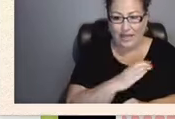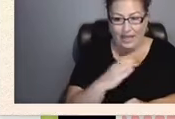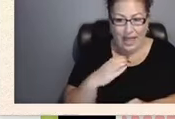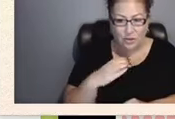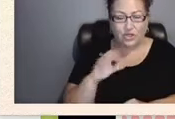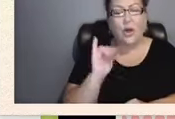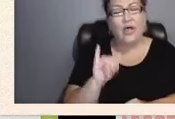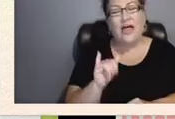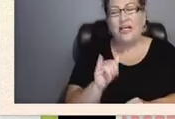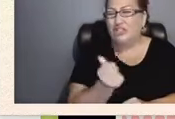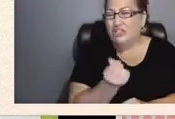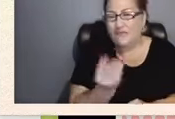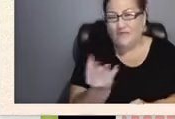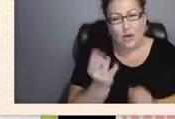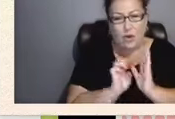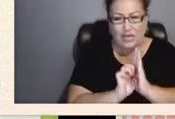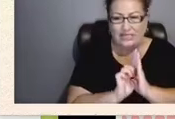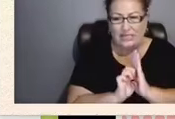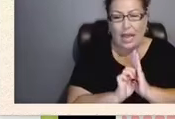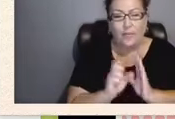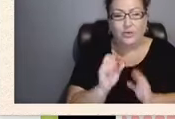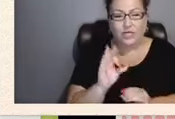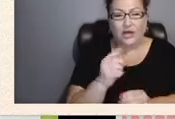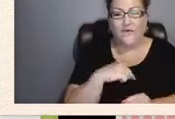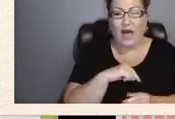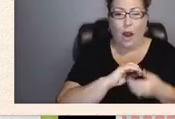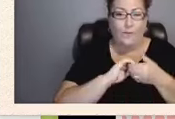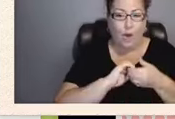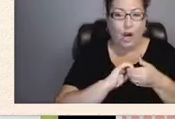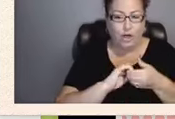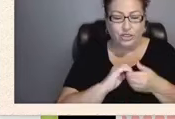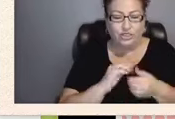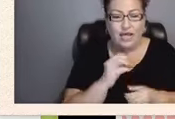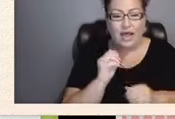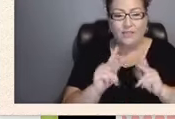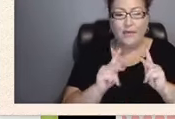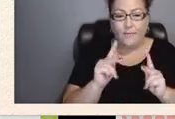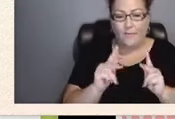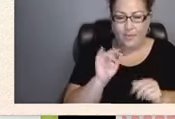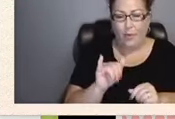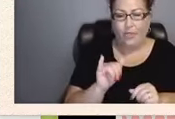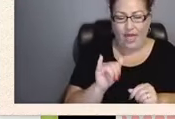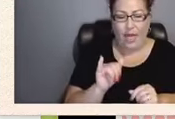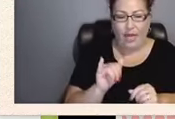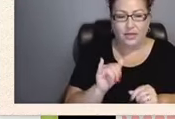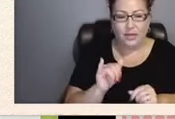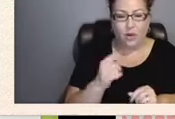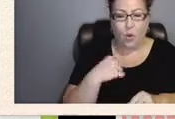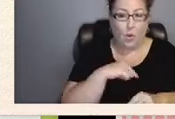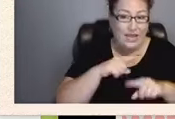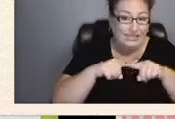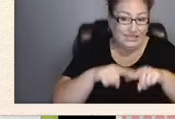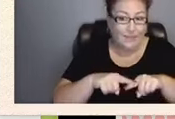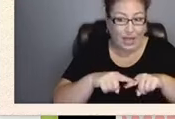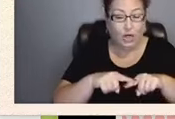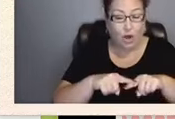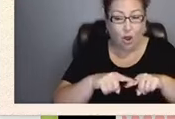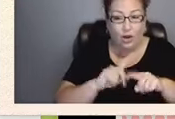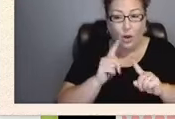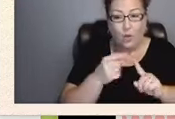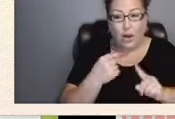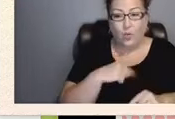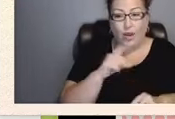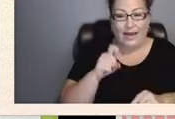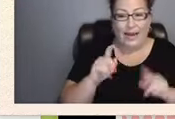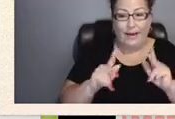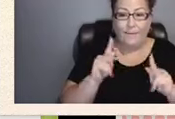few examples of our partners and the people that we depend on when we need people